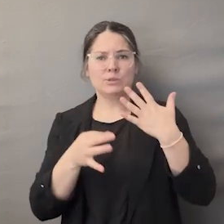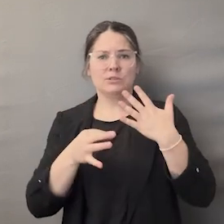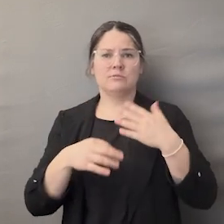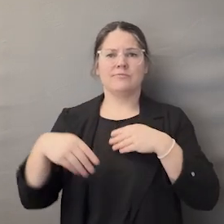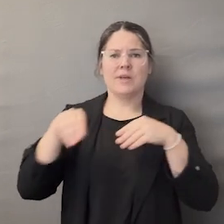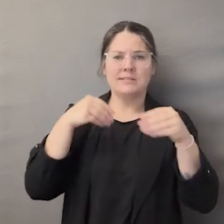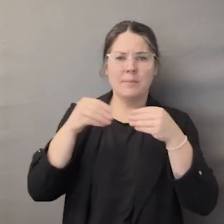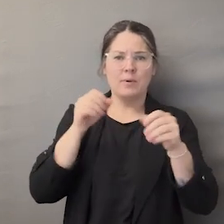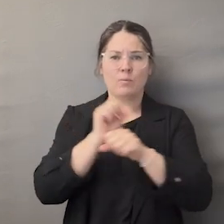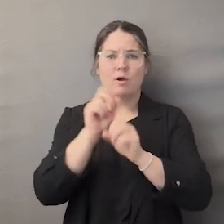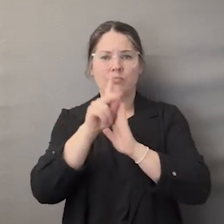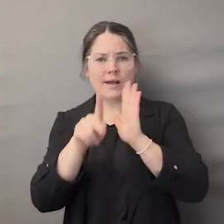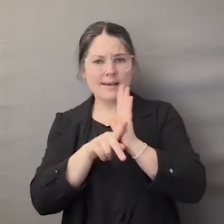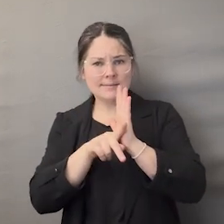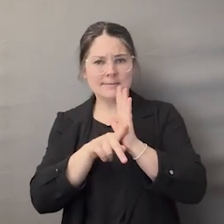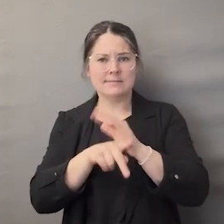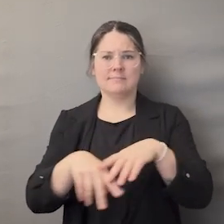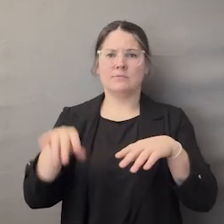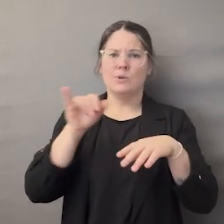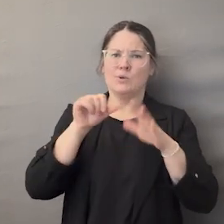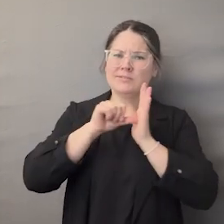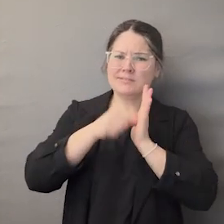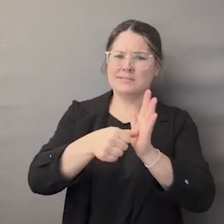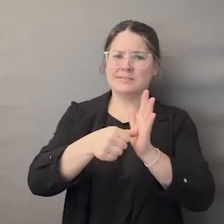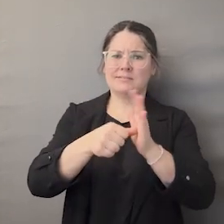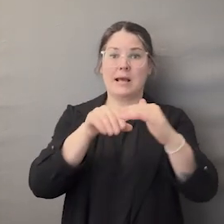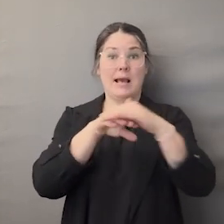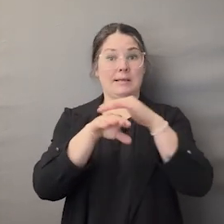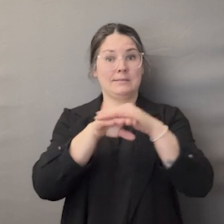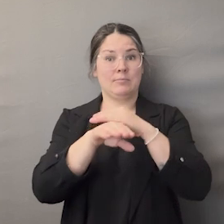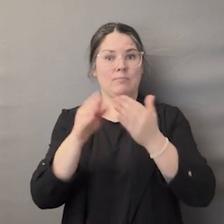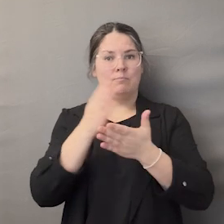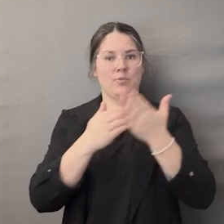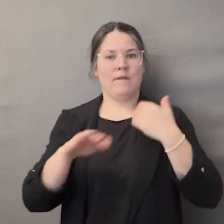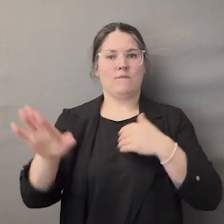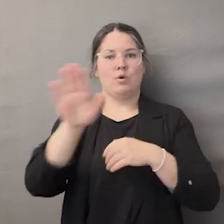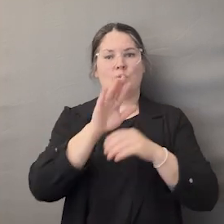and emphasizing, of course, that accessibility is part of your organizational culture.